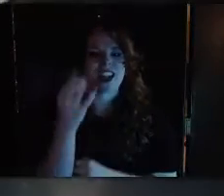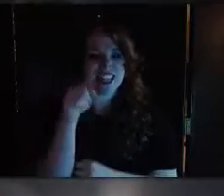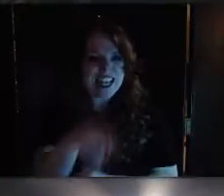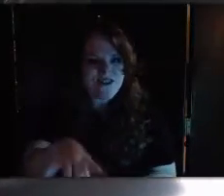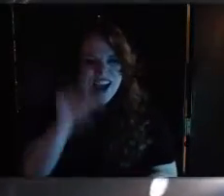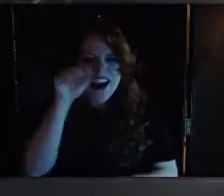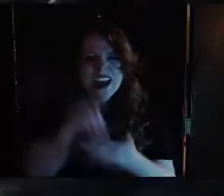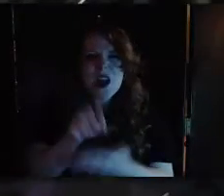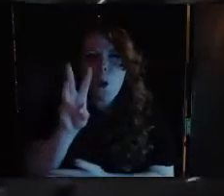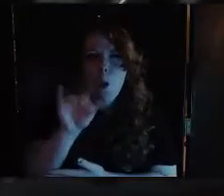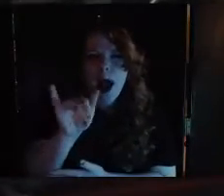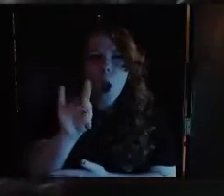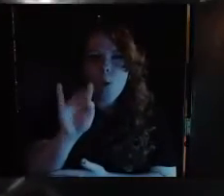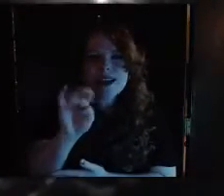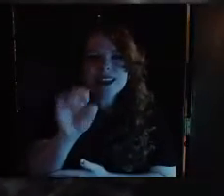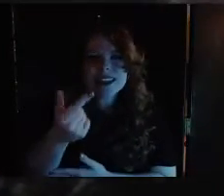2016. The